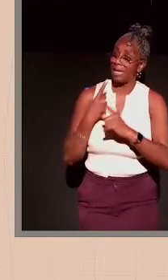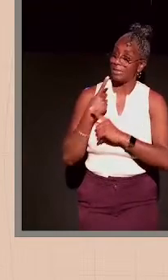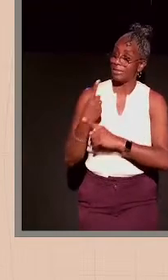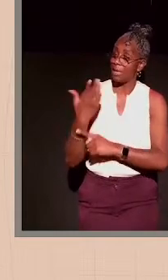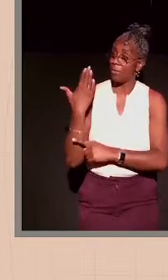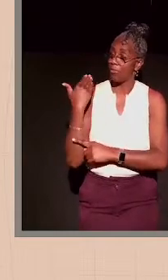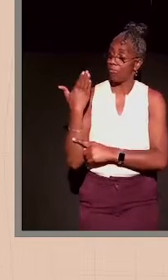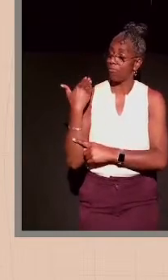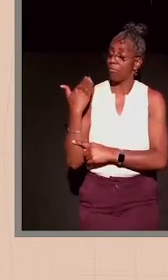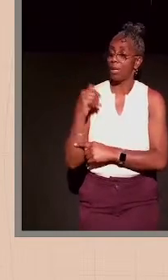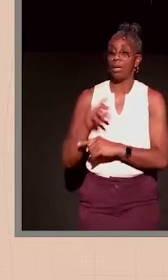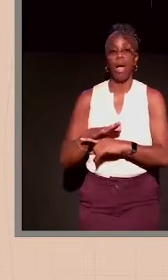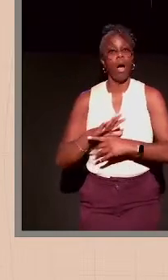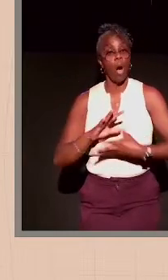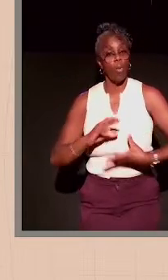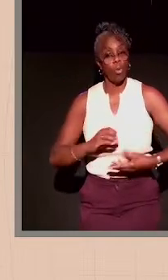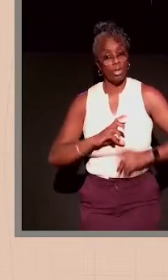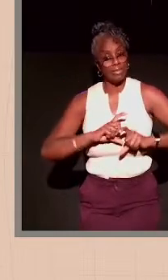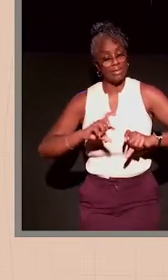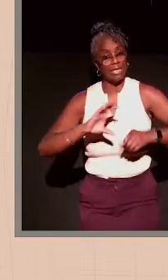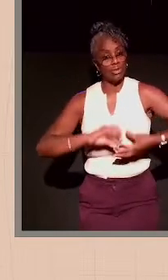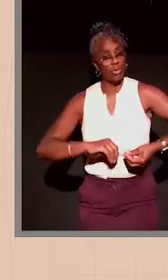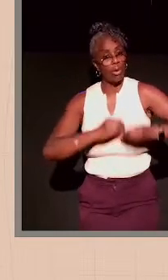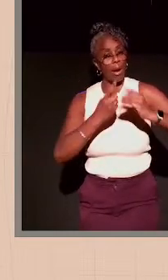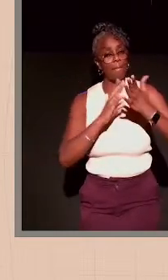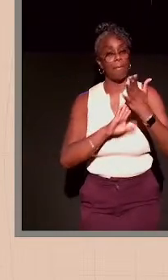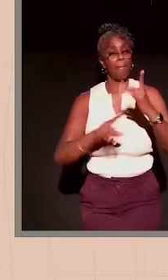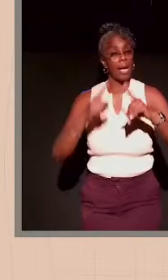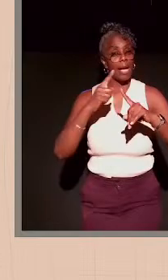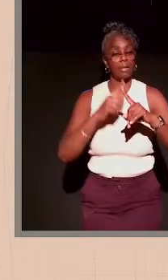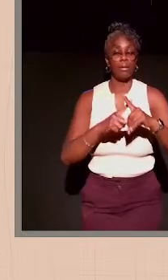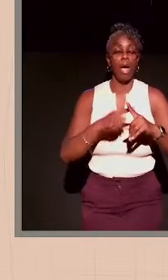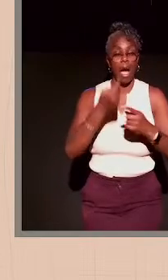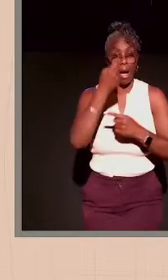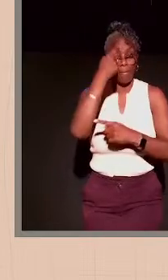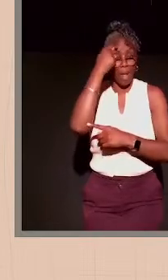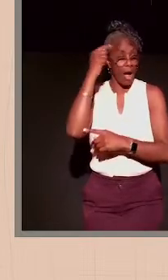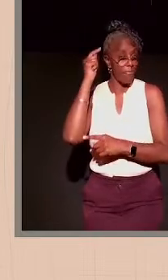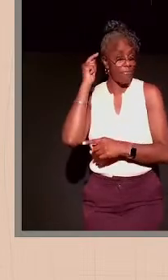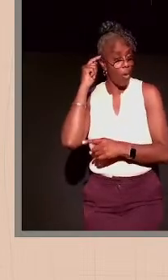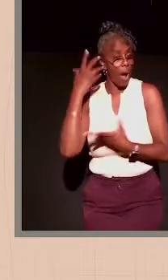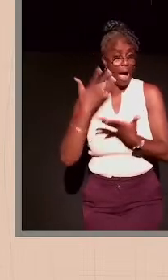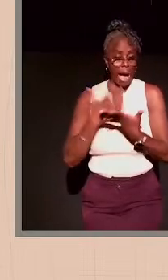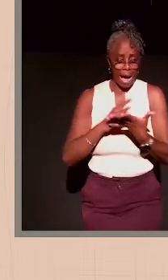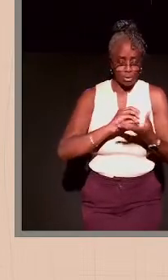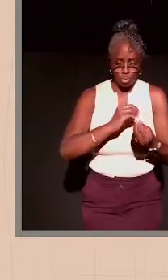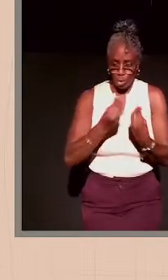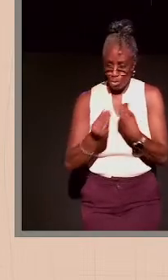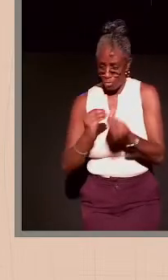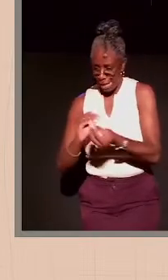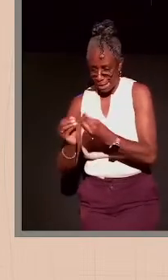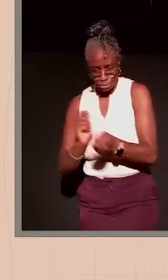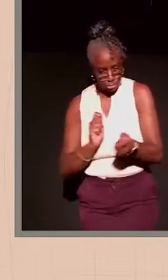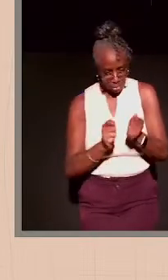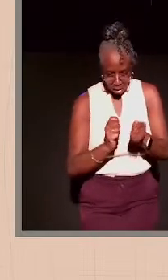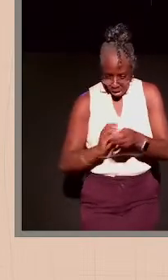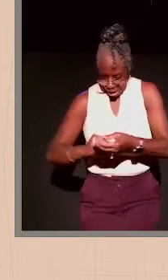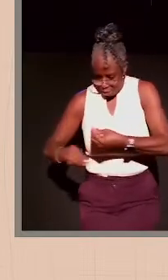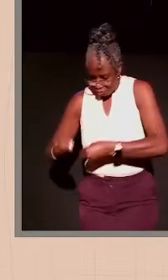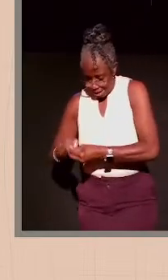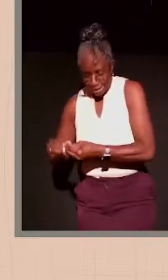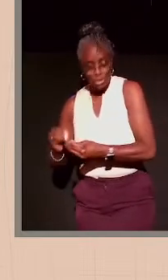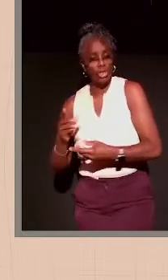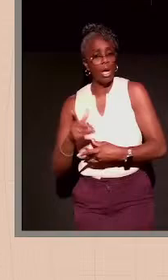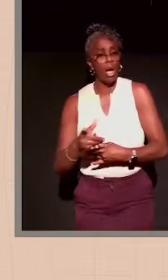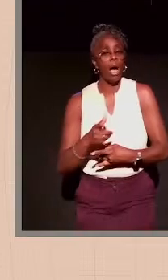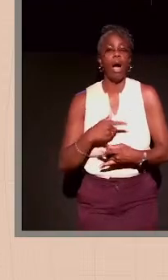I've continued to develop Max, I've been mindful of the way in which I've arranged the various objects so that when I